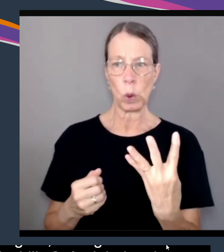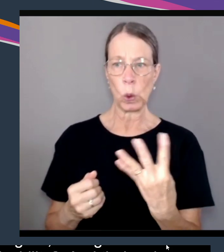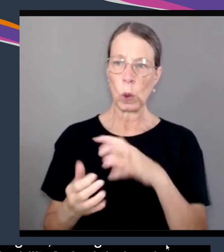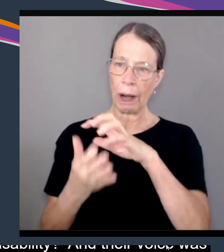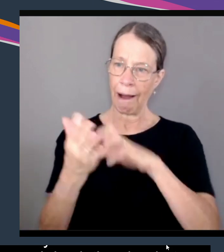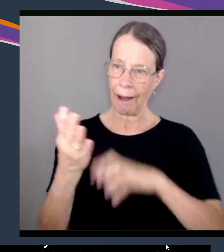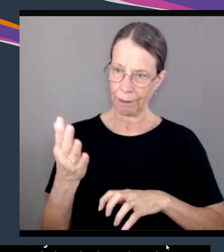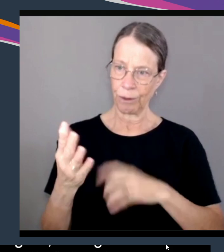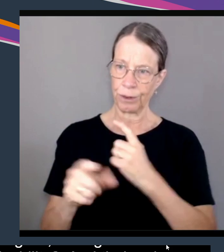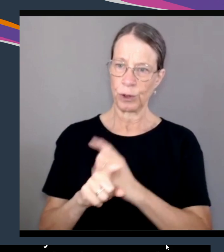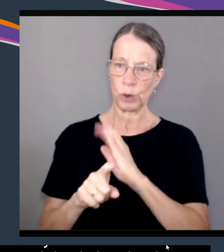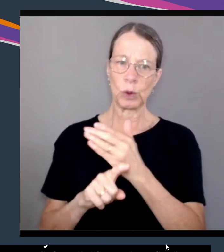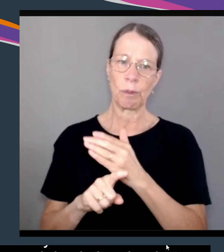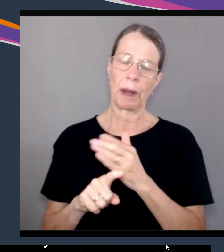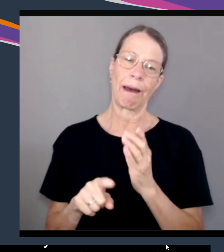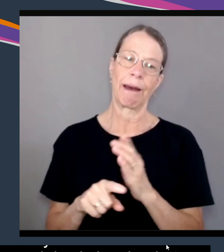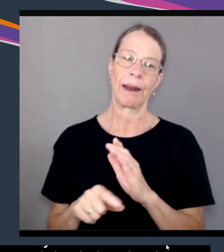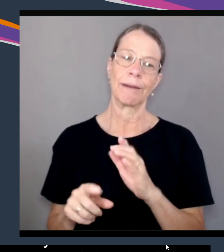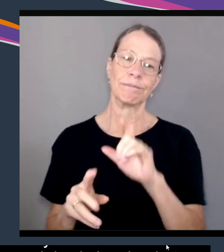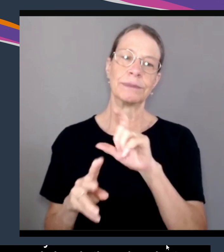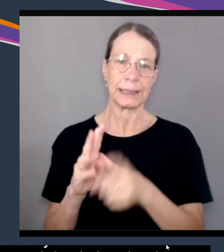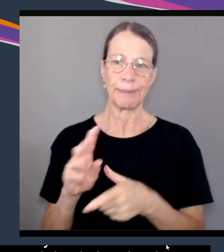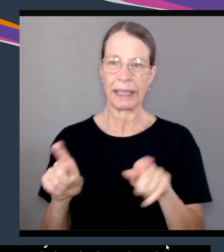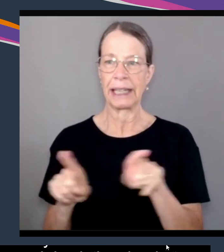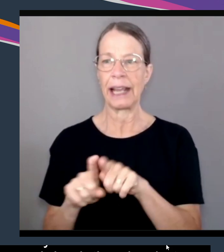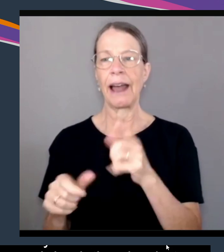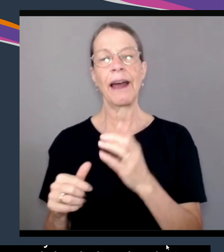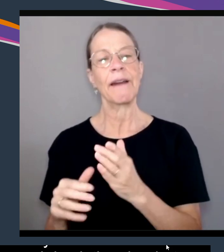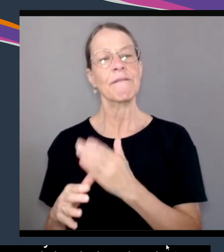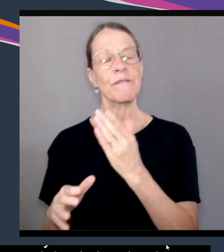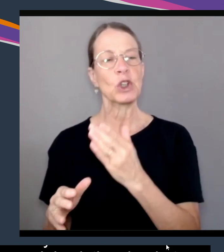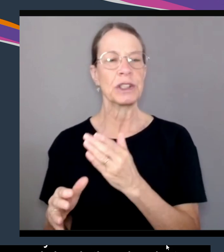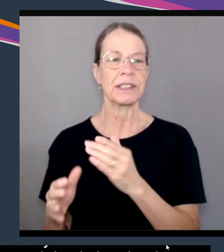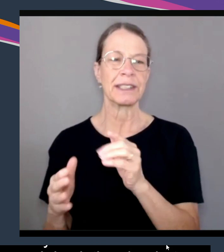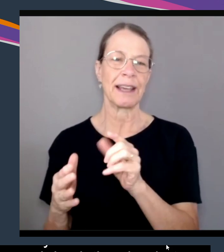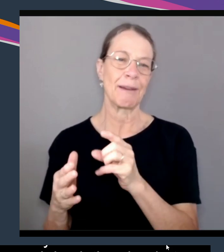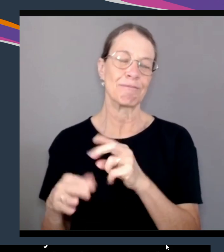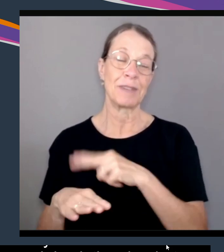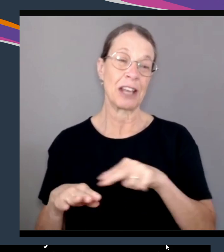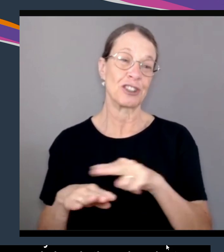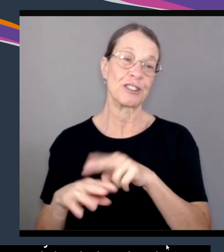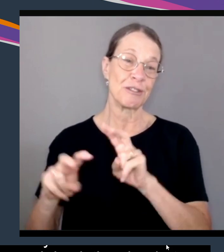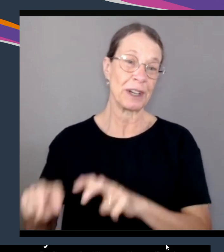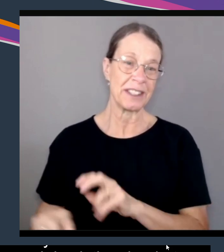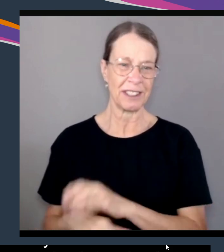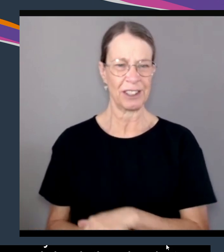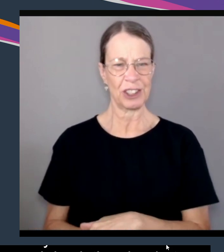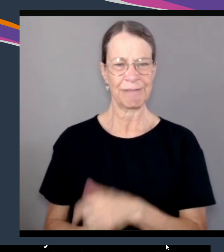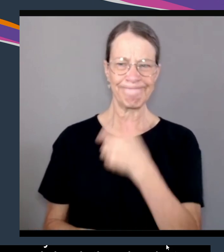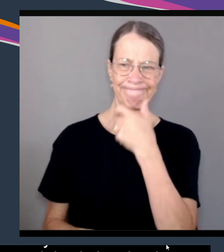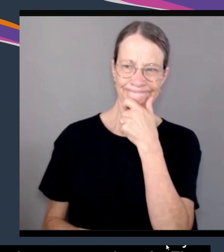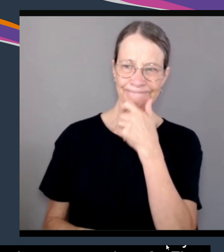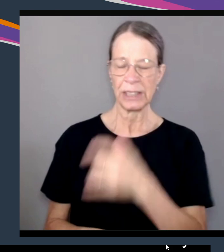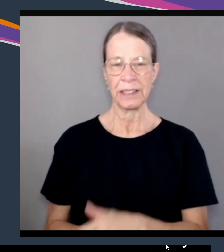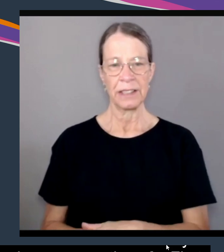research. So this came, so we just said, oh, hang on, we can't rely on others to speak for ourselves, we have to do